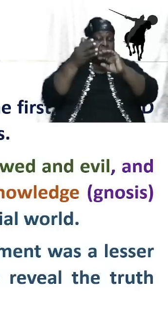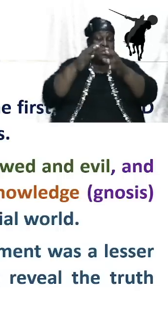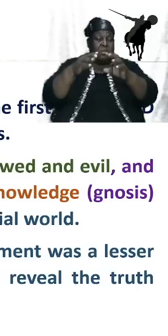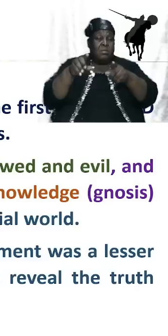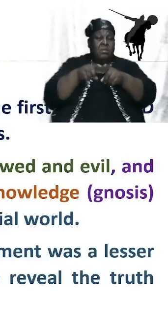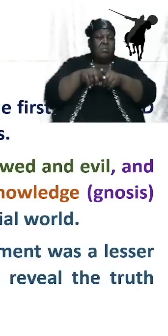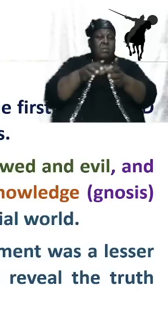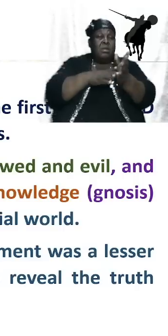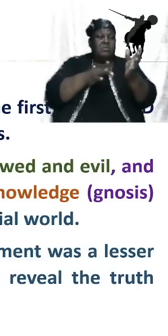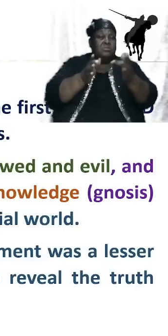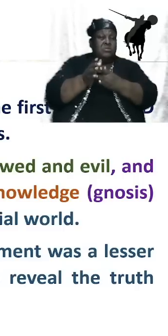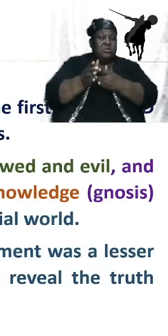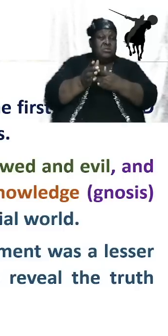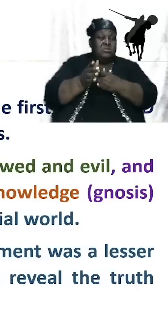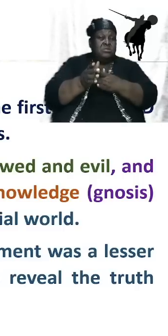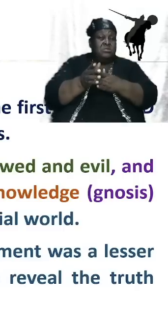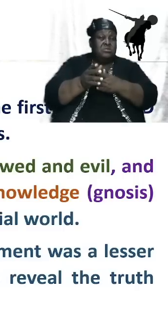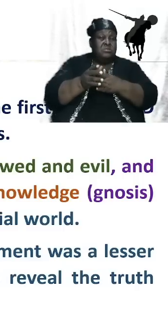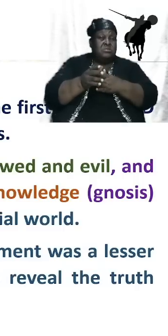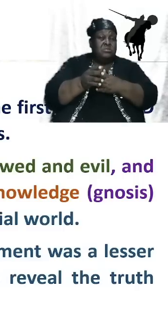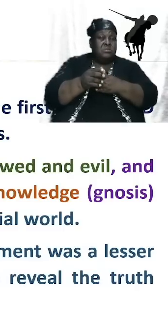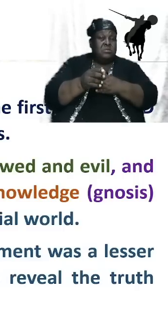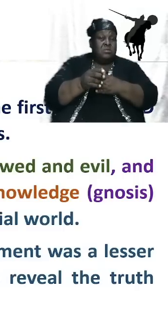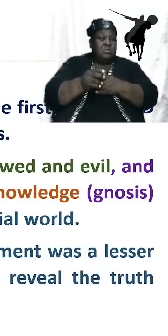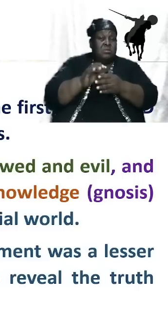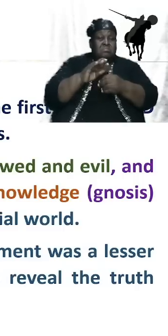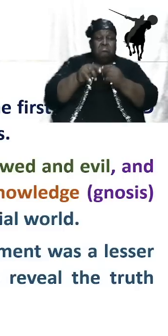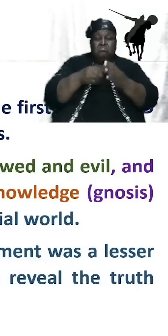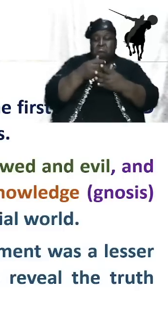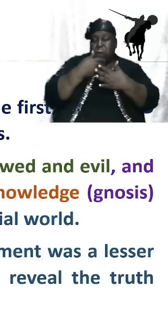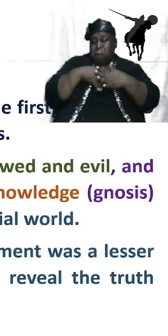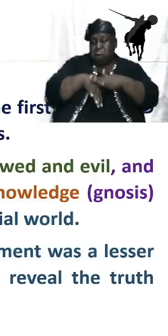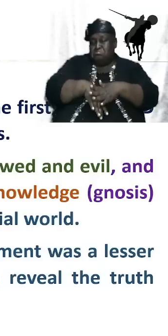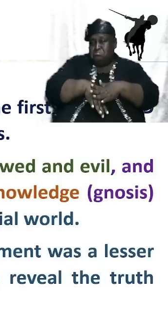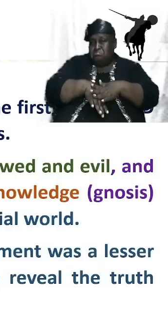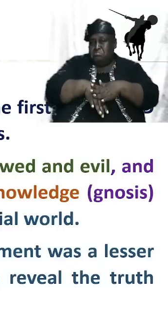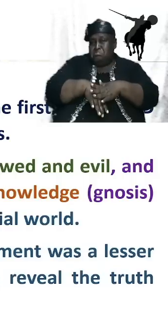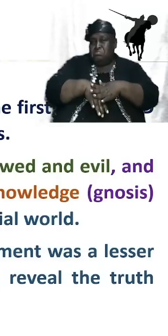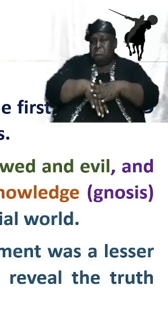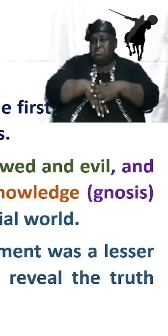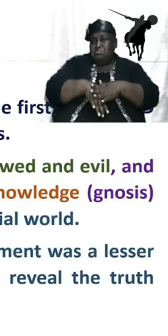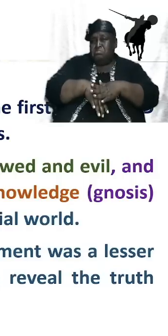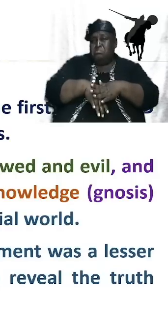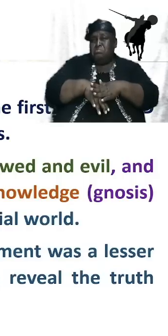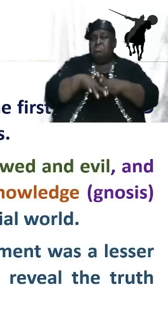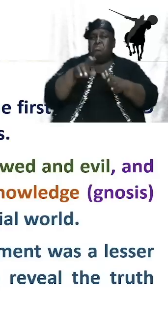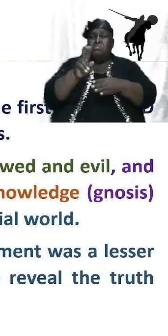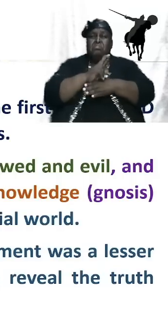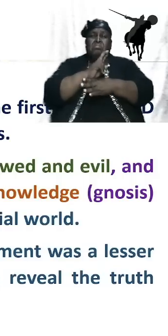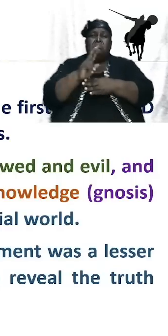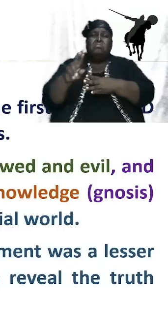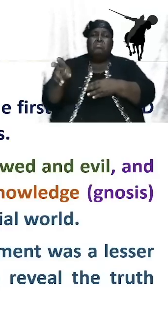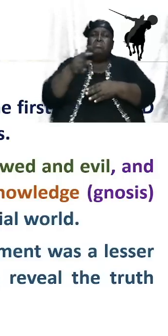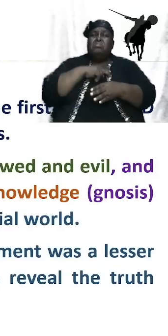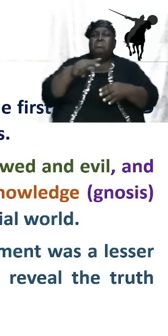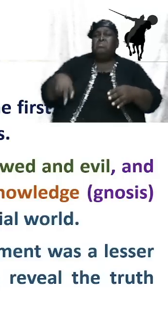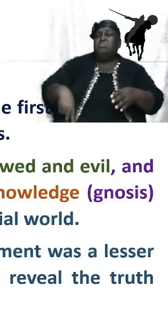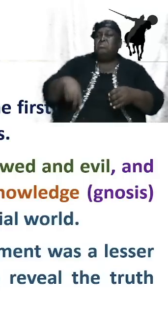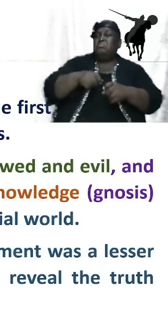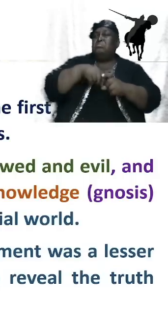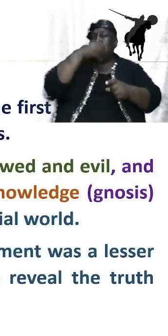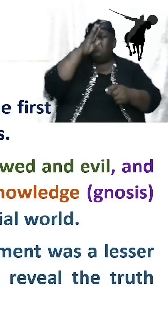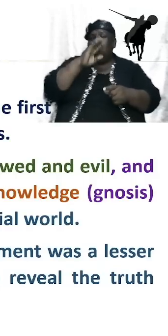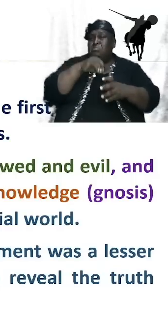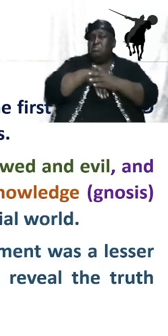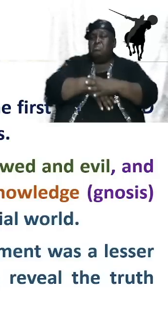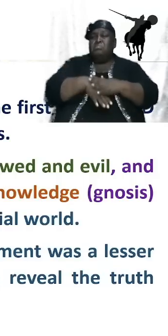that it's all inside of you already. And they're using this scripture where it says the kingdom of God is in you. And they're saying that,